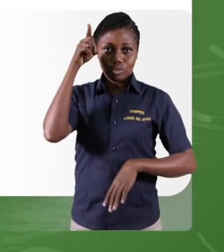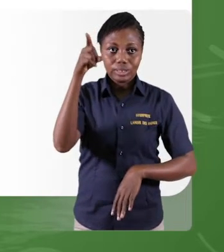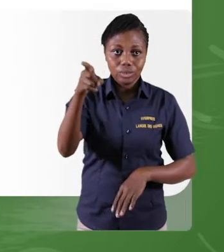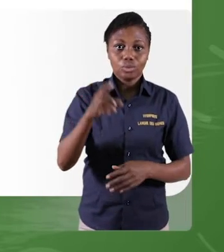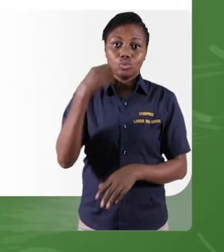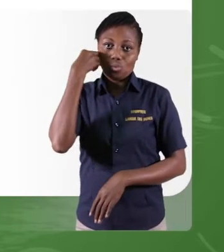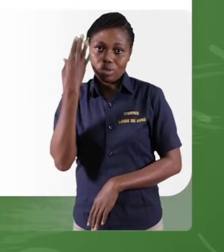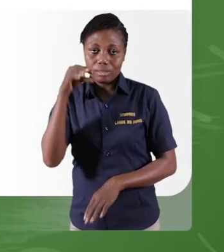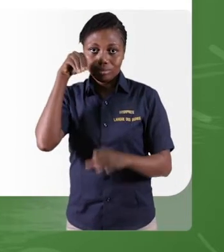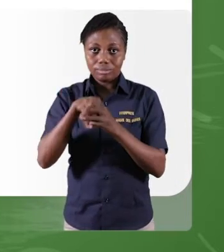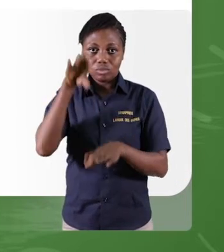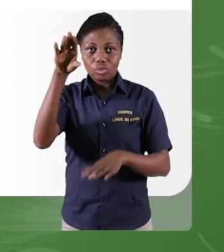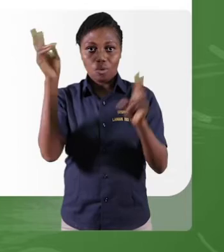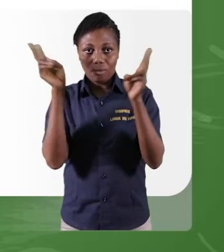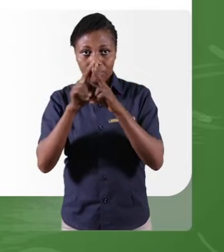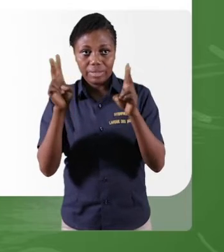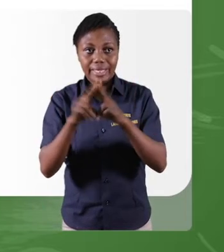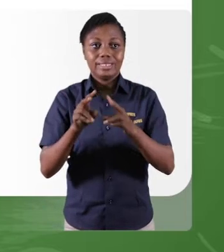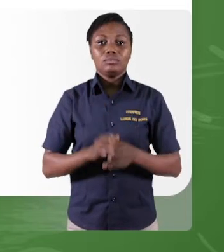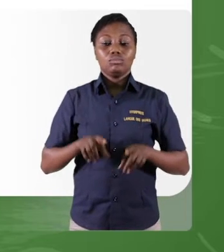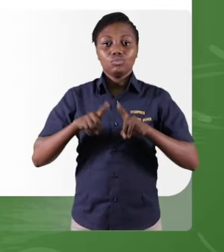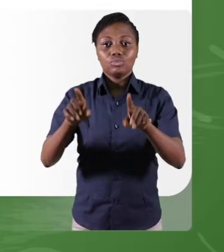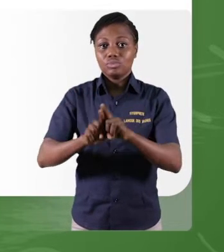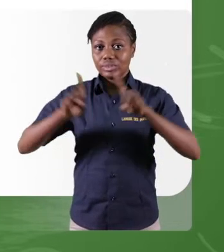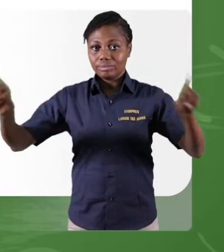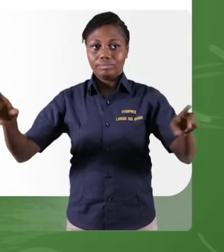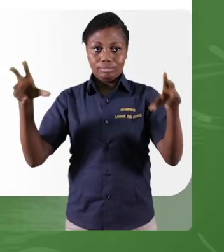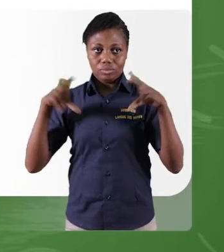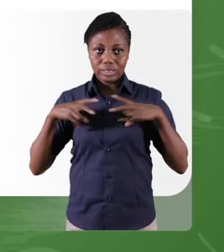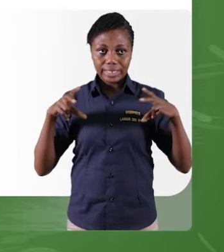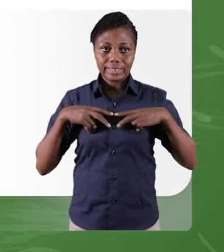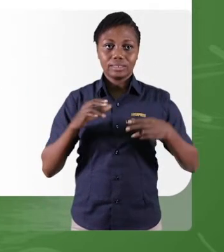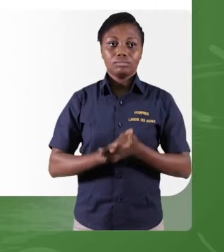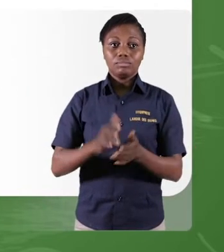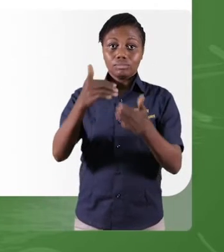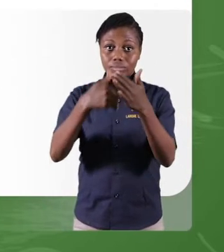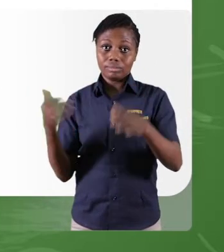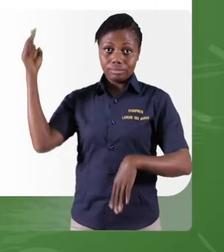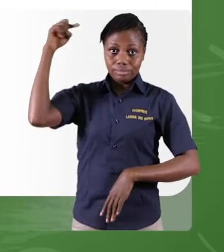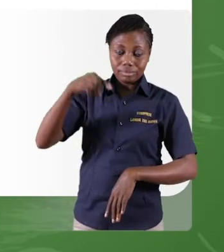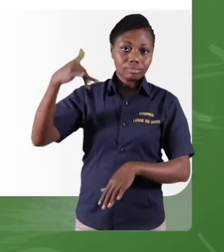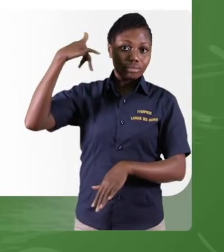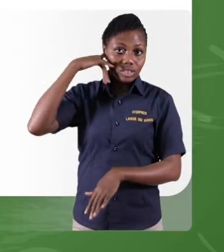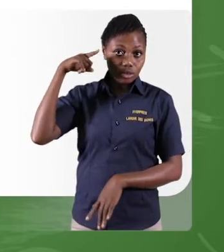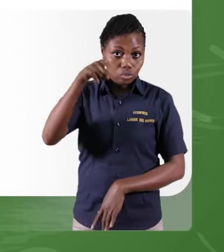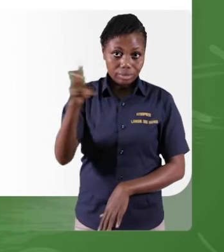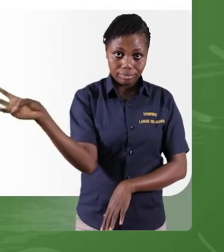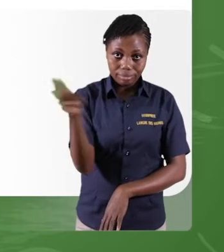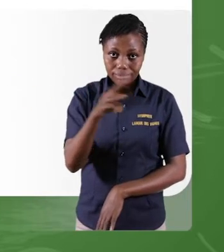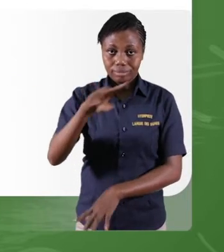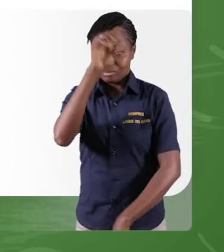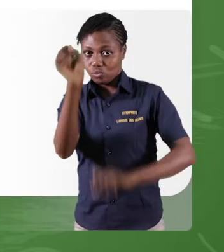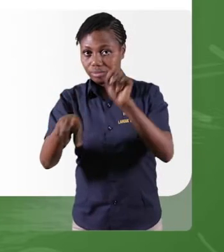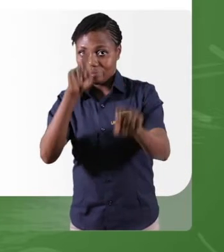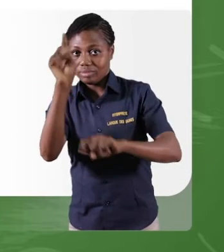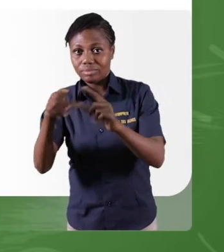city during the long vacation. A month before his arrival, he calls you on WhatsApp to ask you